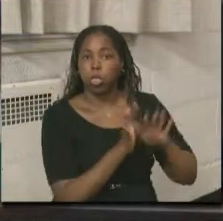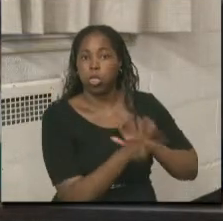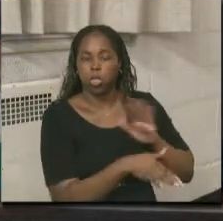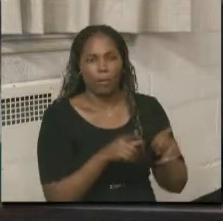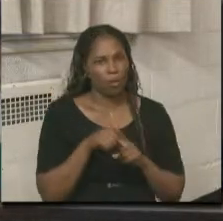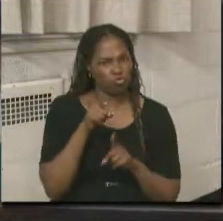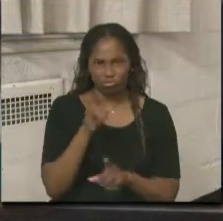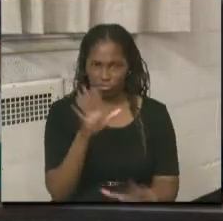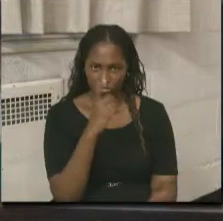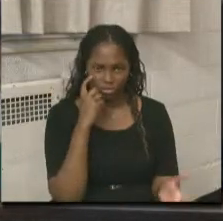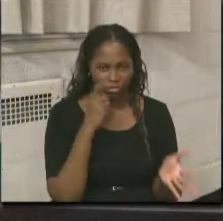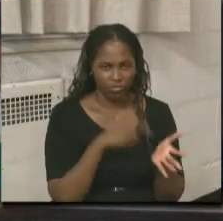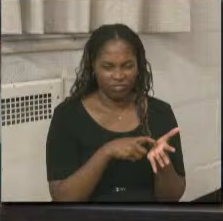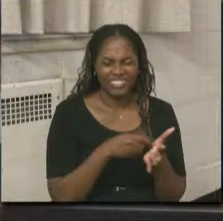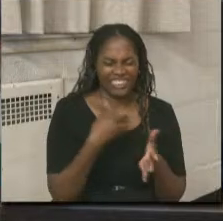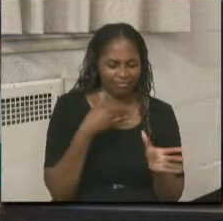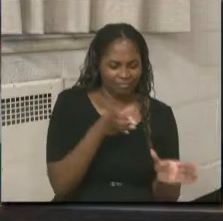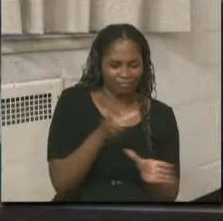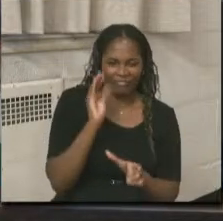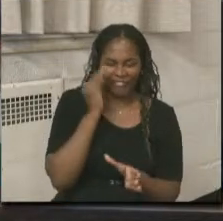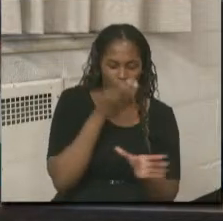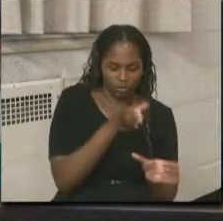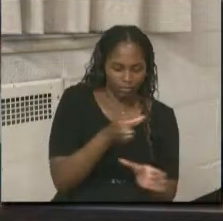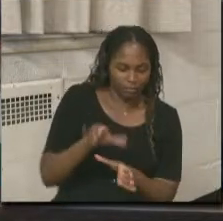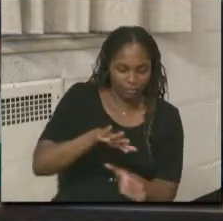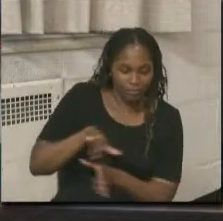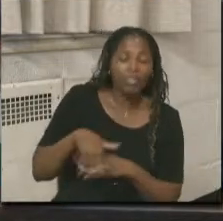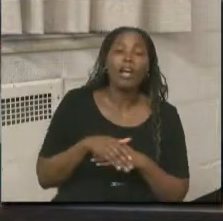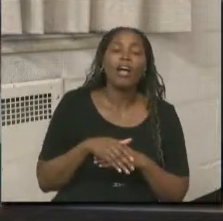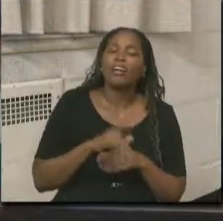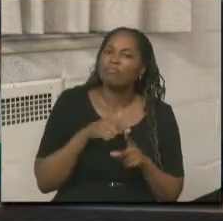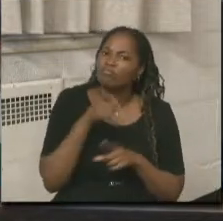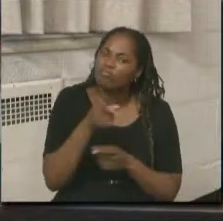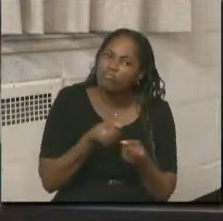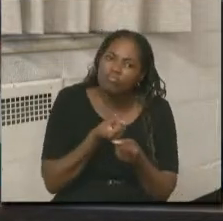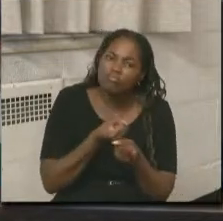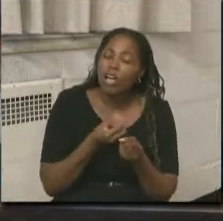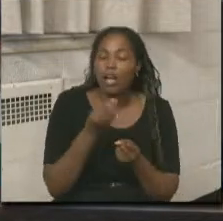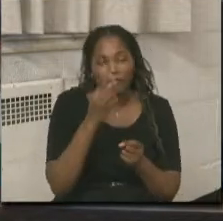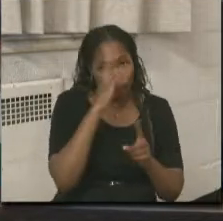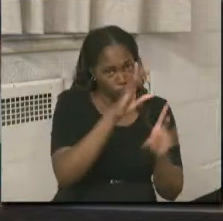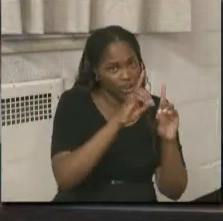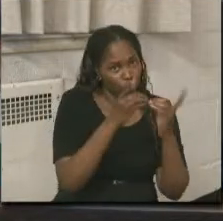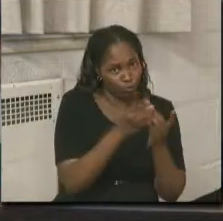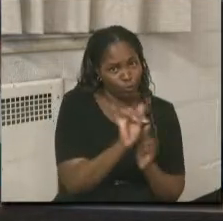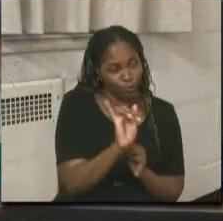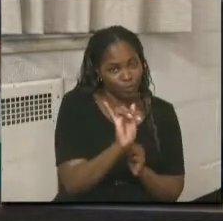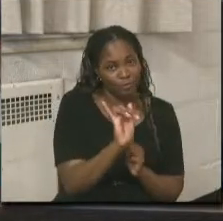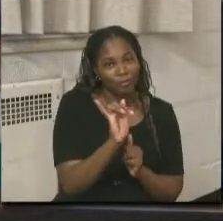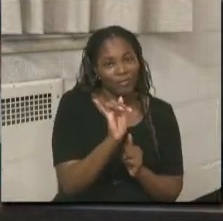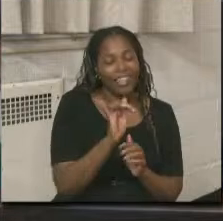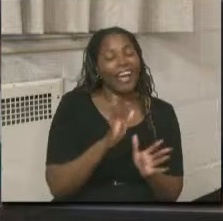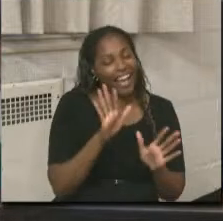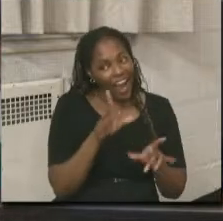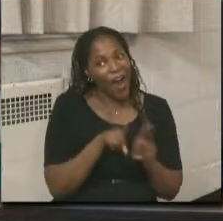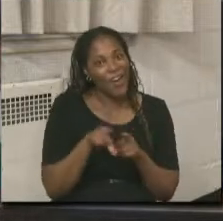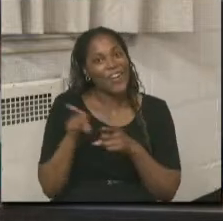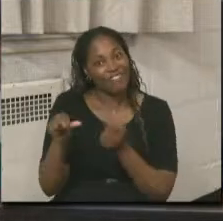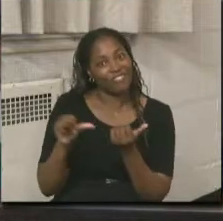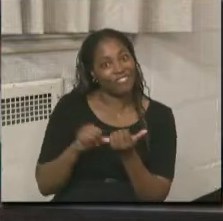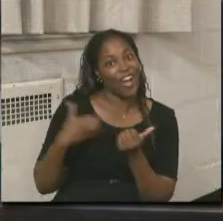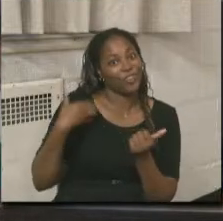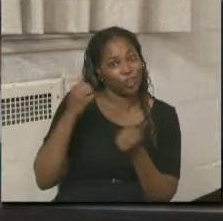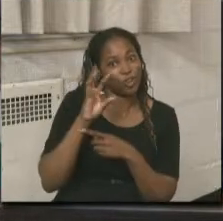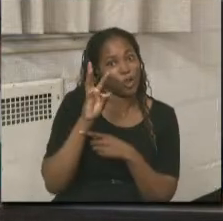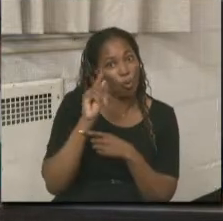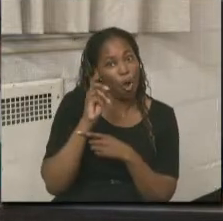a tremendous advocate for them and for your district as well. I've never, besides Vice Chair Walker, you have